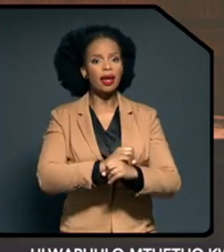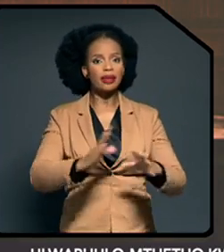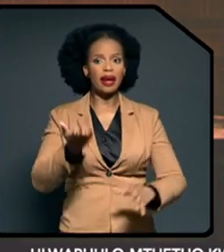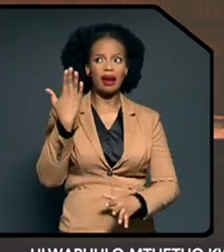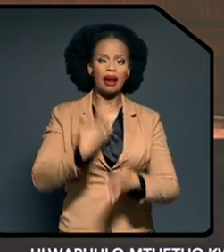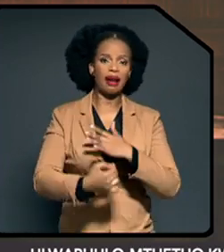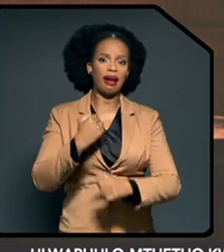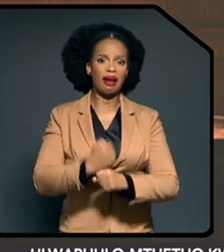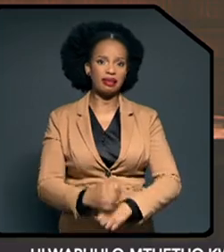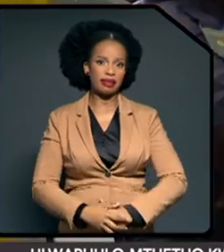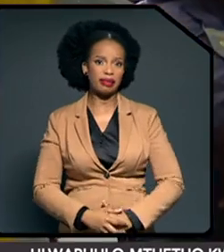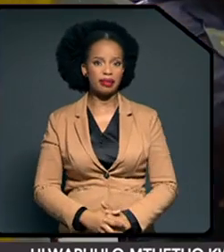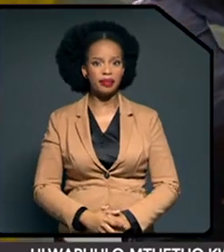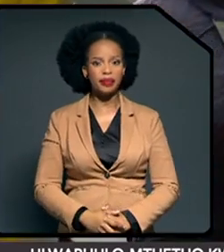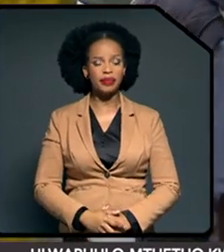ophelileyo.